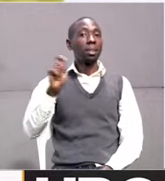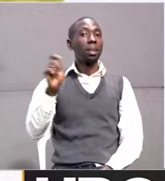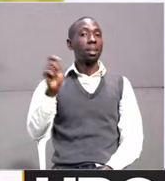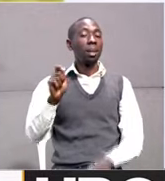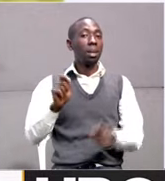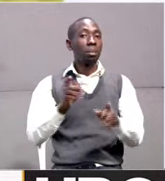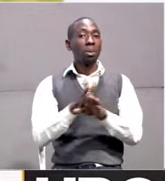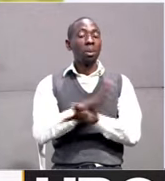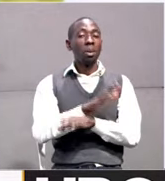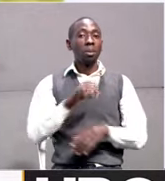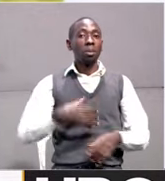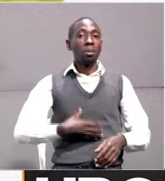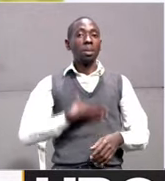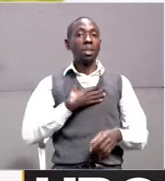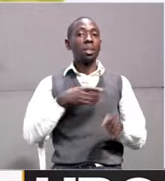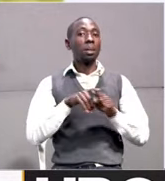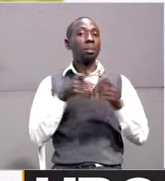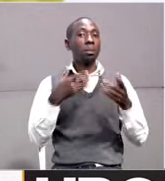and he had found